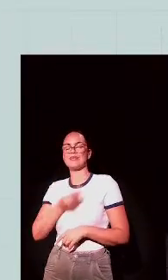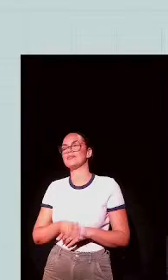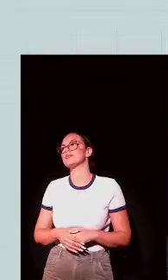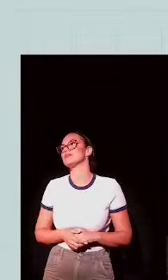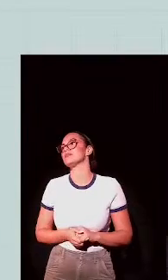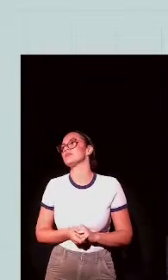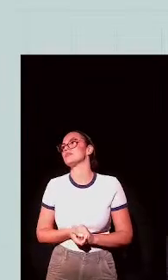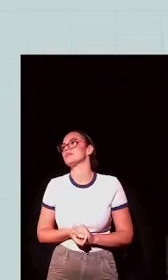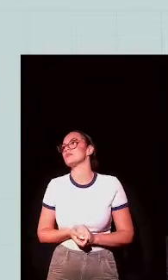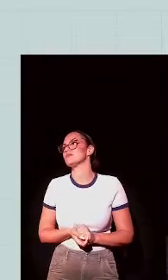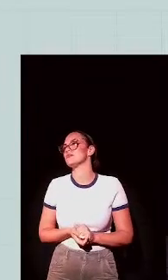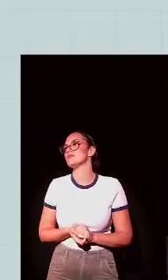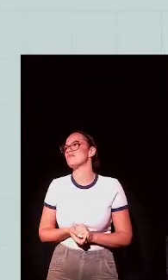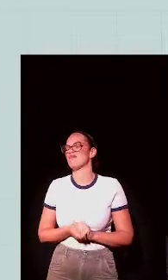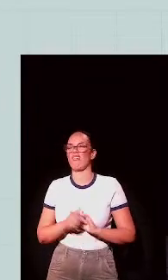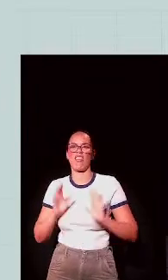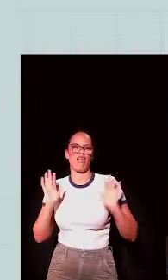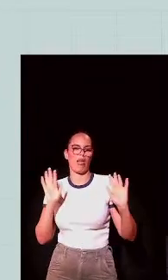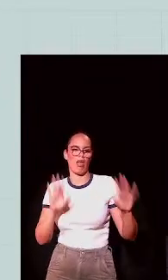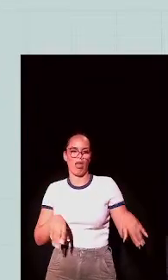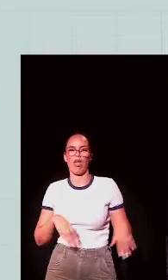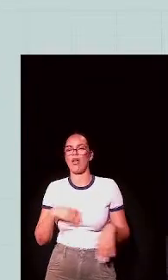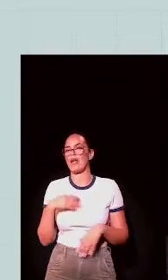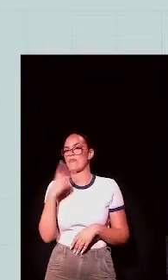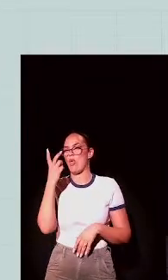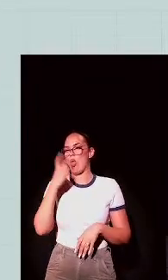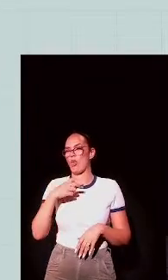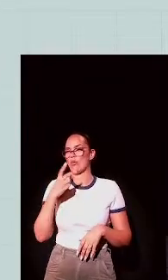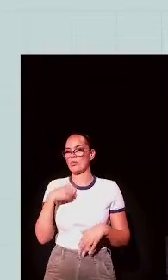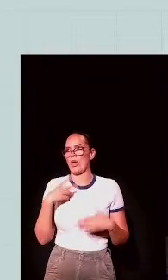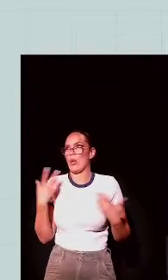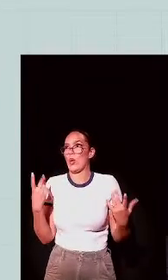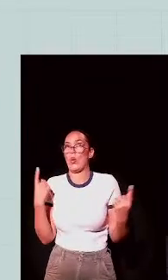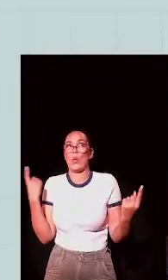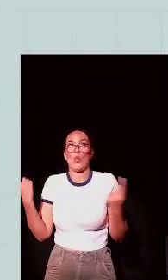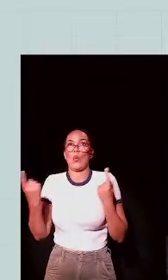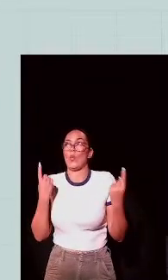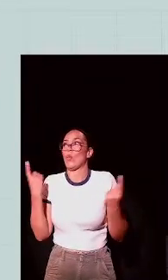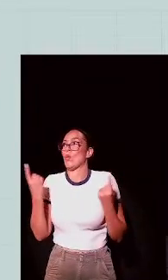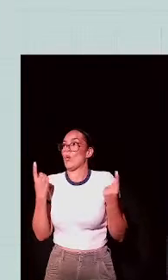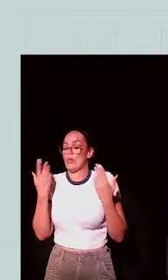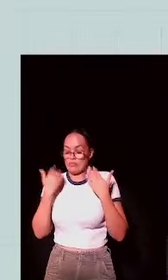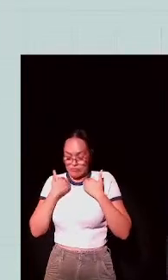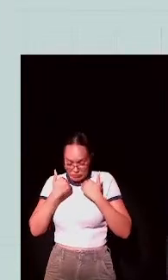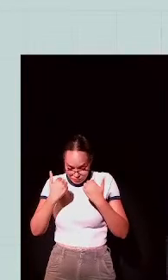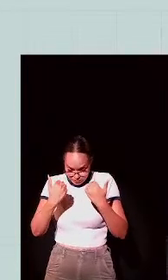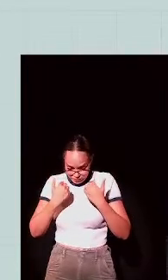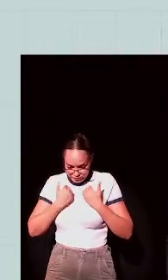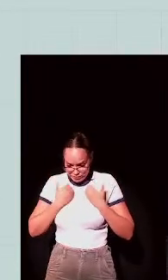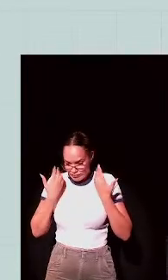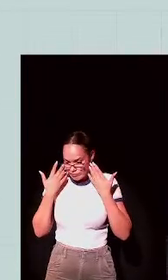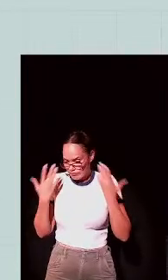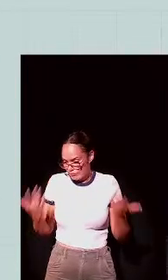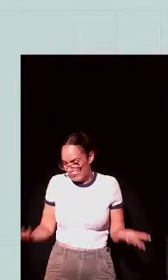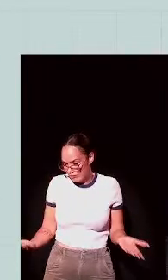Now I'm getting older. Who am I gonna be? Aging.